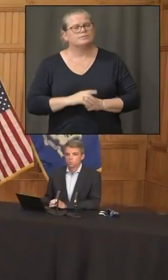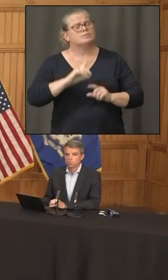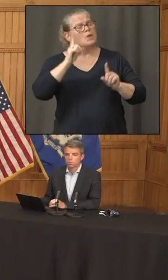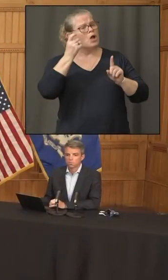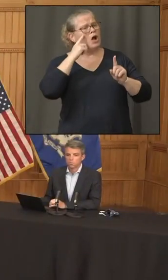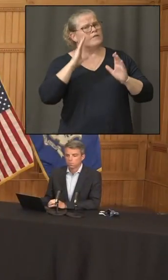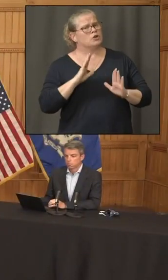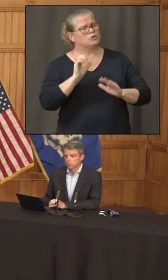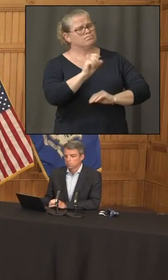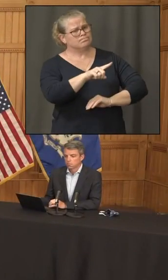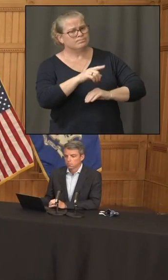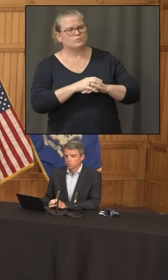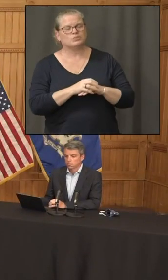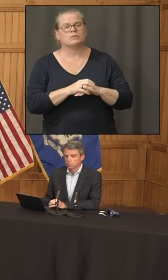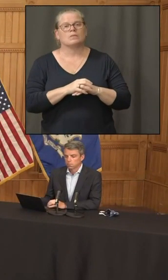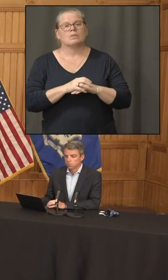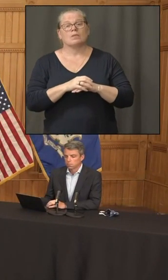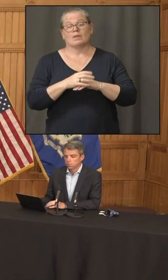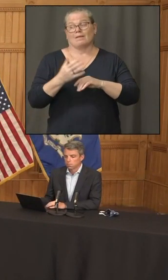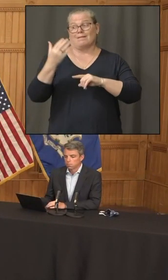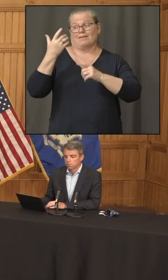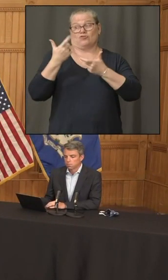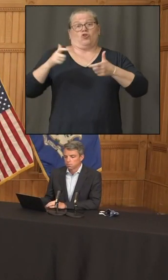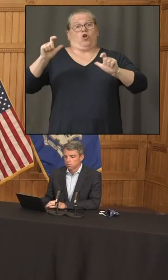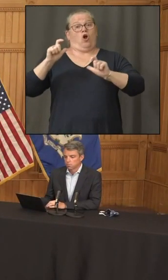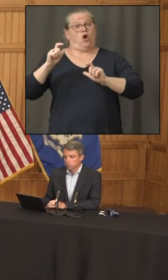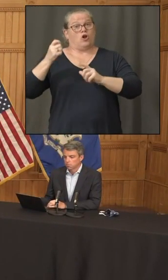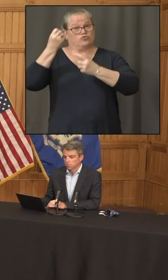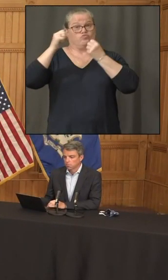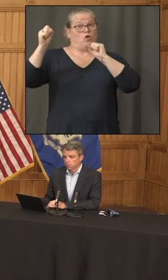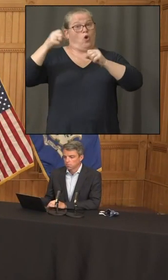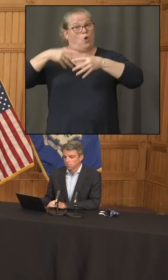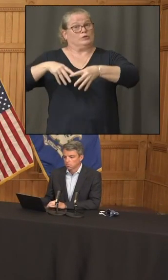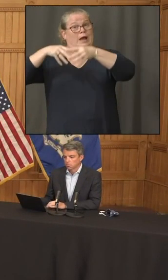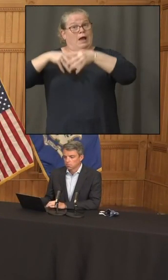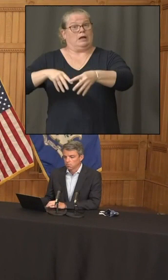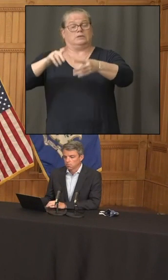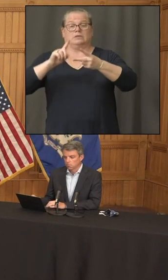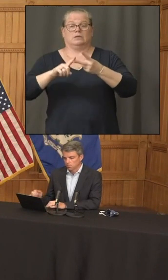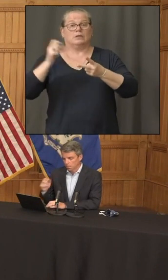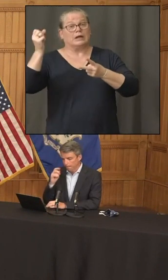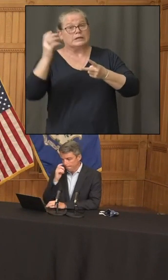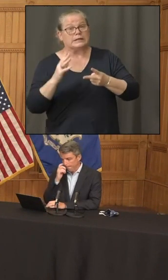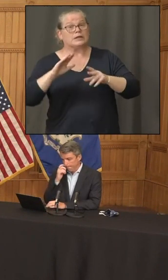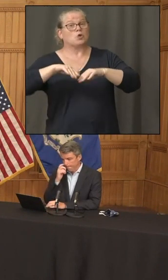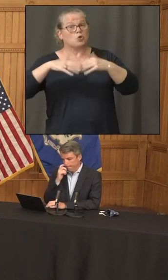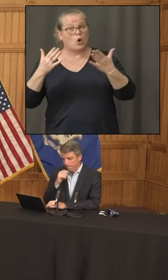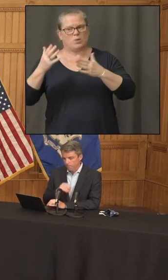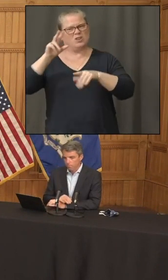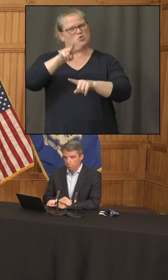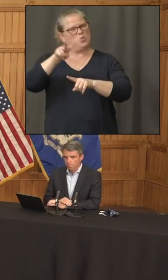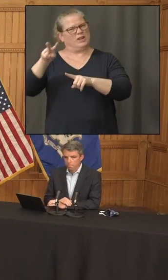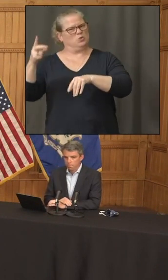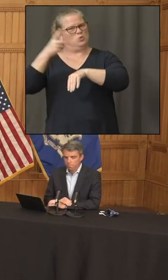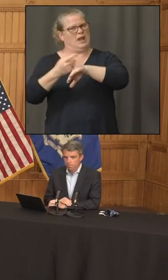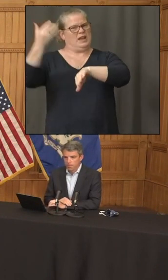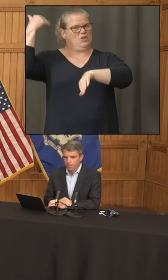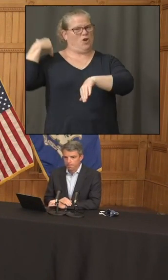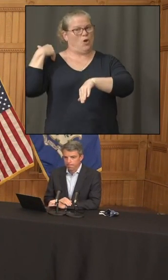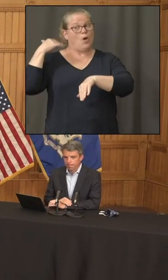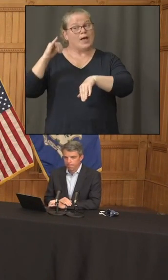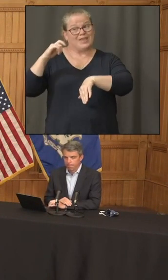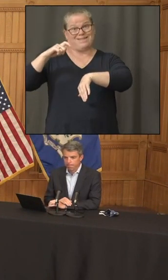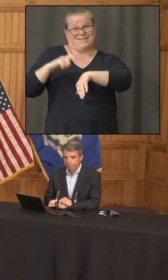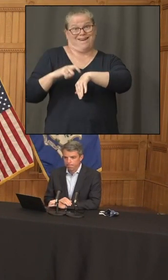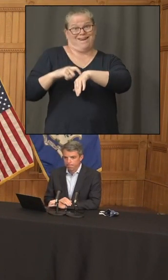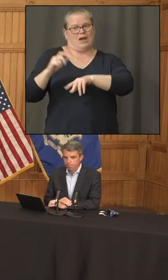22 days since the large protests. It's been 22 days since the casinos reopened. And at the time, many were pointing to